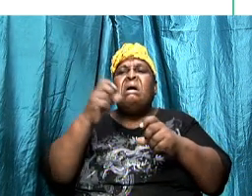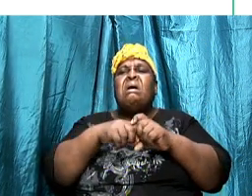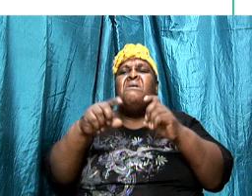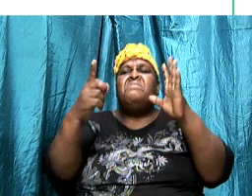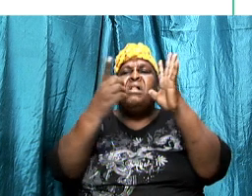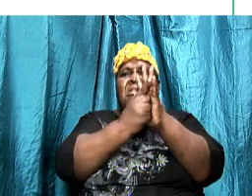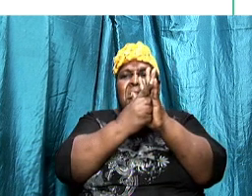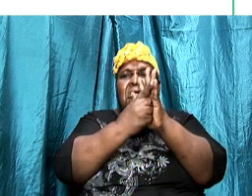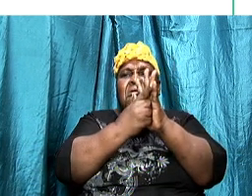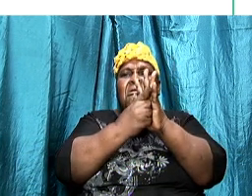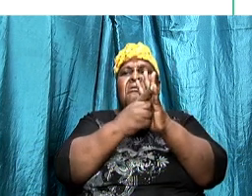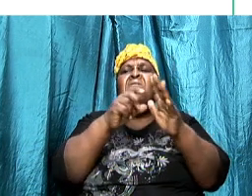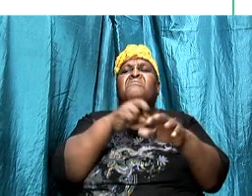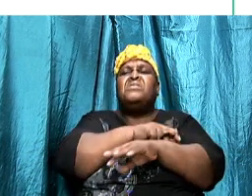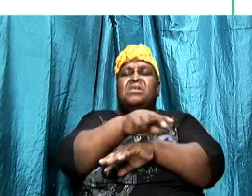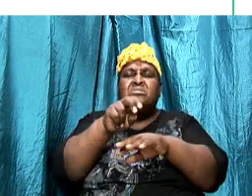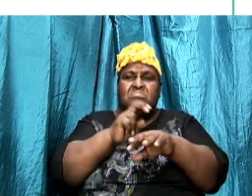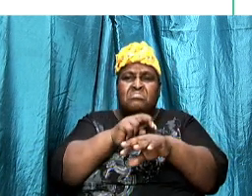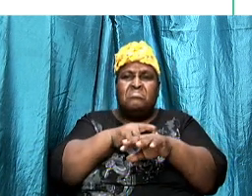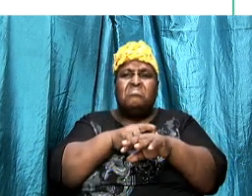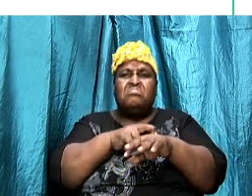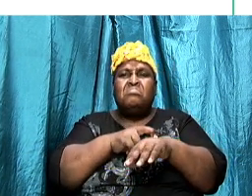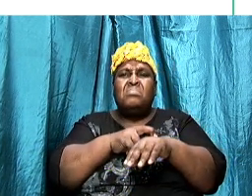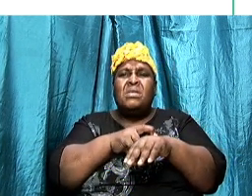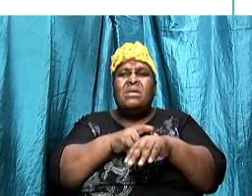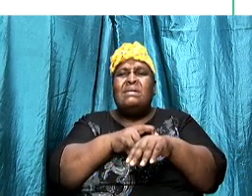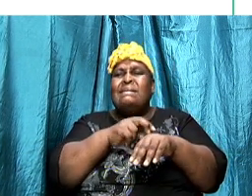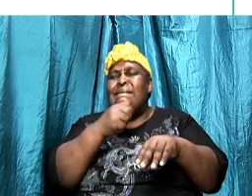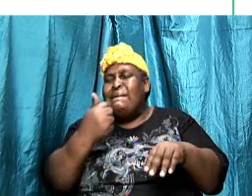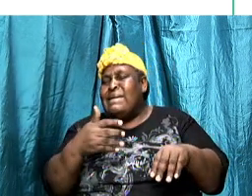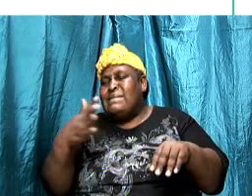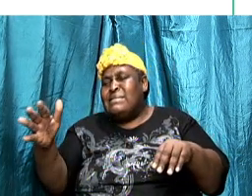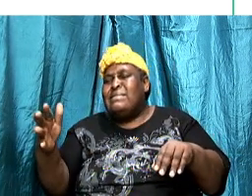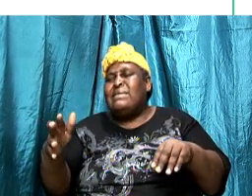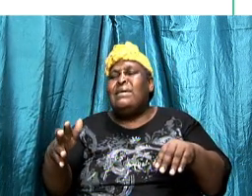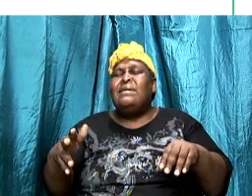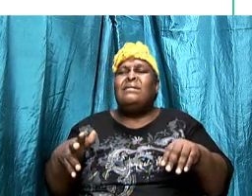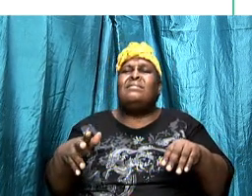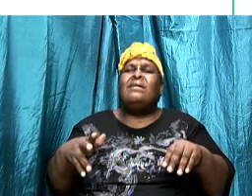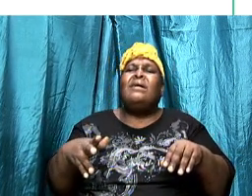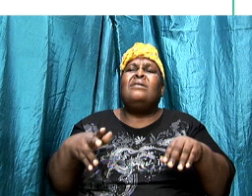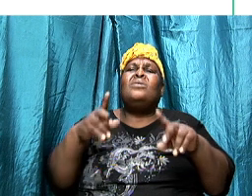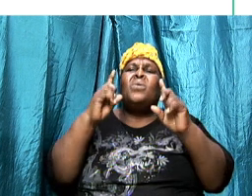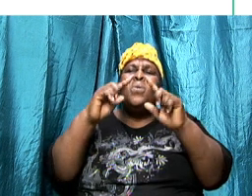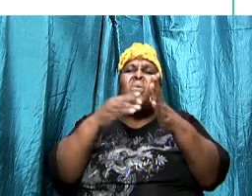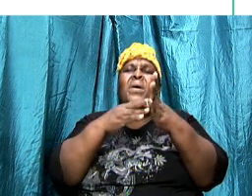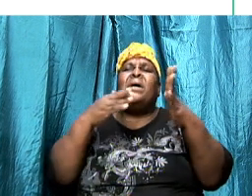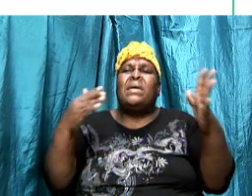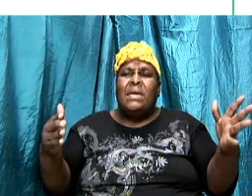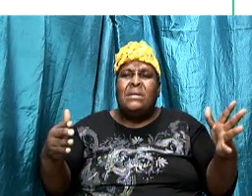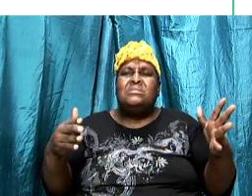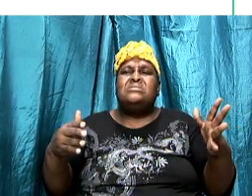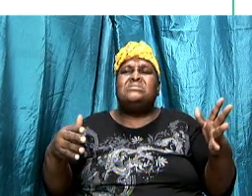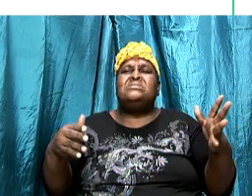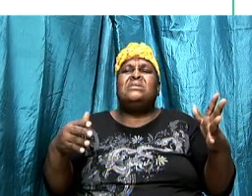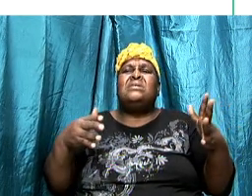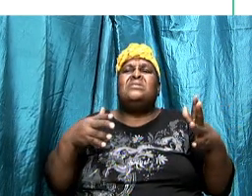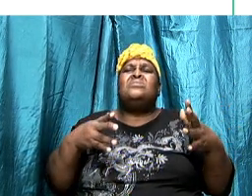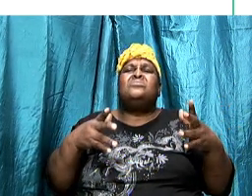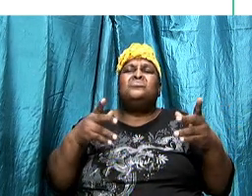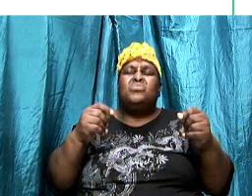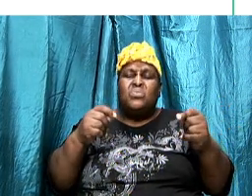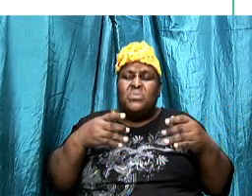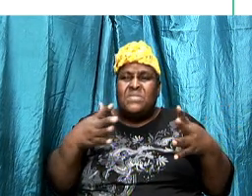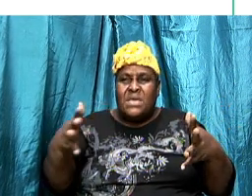think about the natural law that we have. Anything that goes against the natural law is a miracle. And so